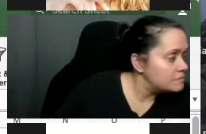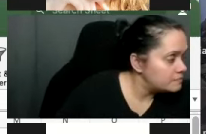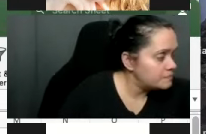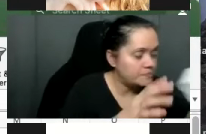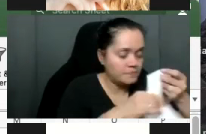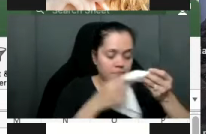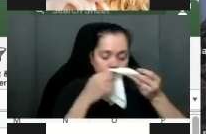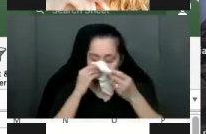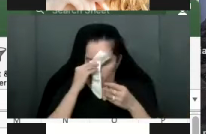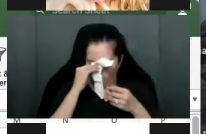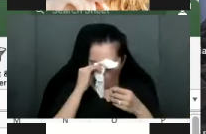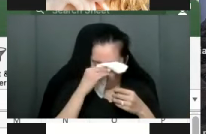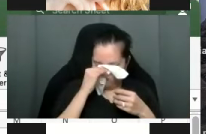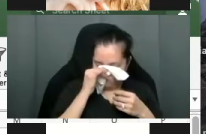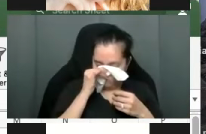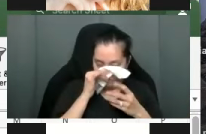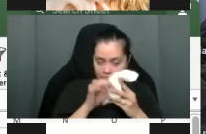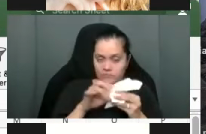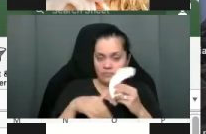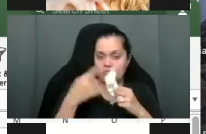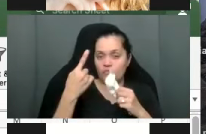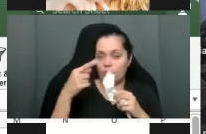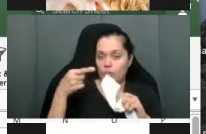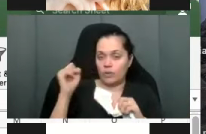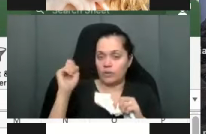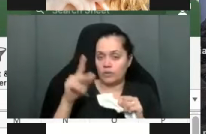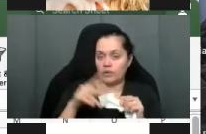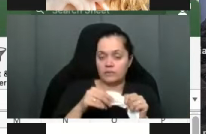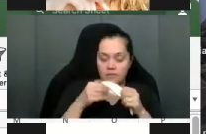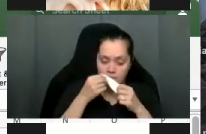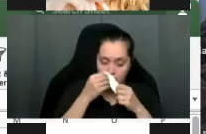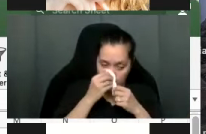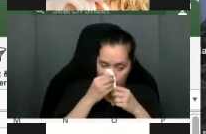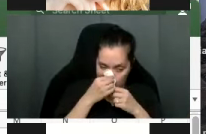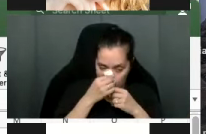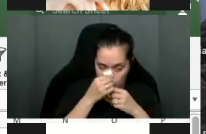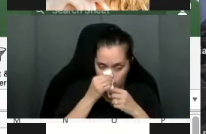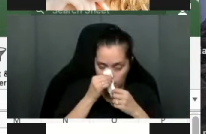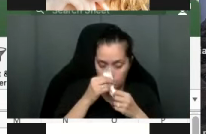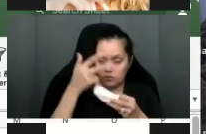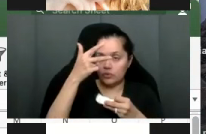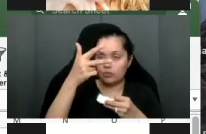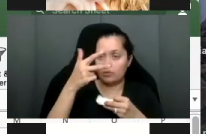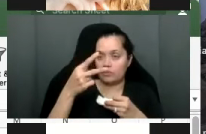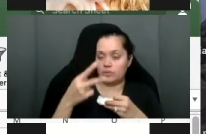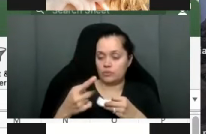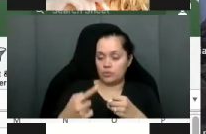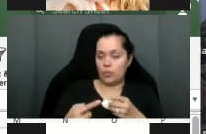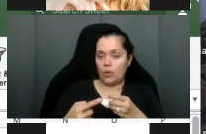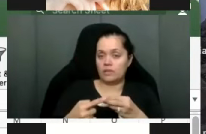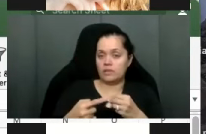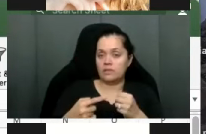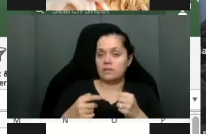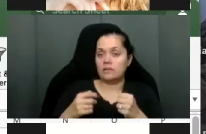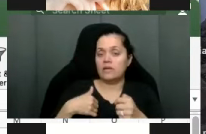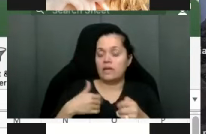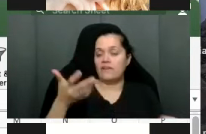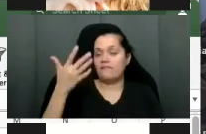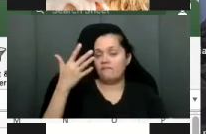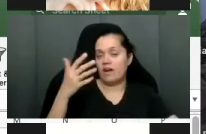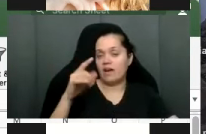do that for 1 point. Okay, so 3, 3, 3, 2, and 1. There are